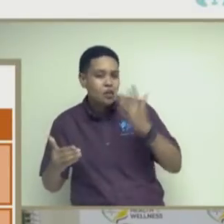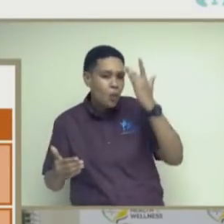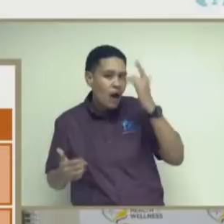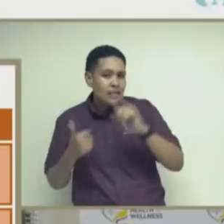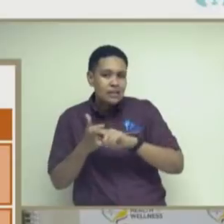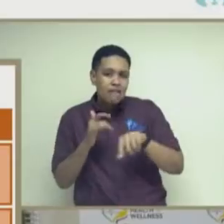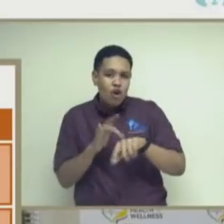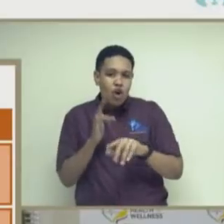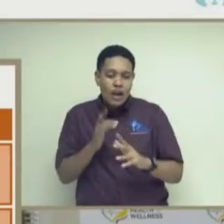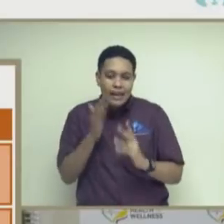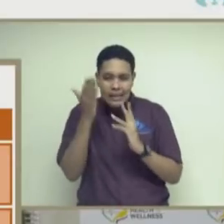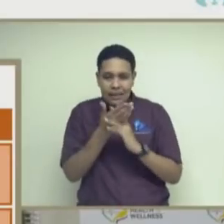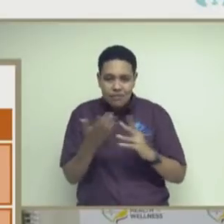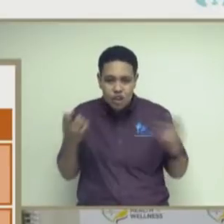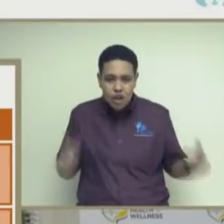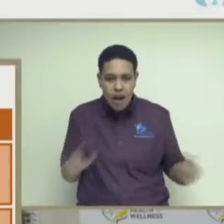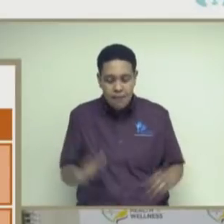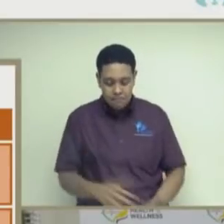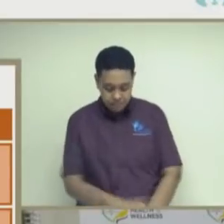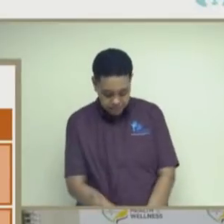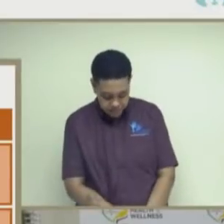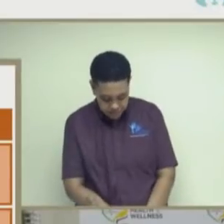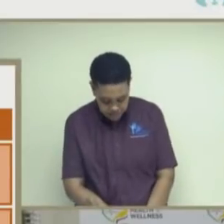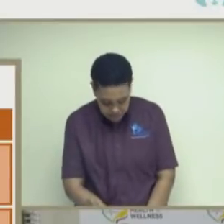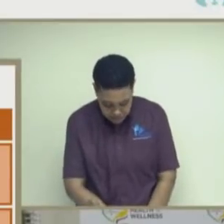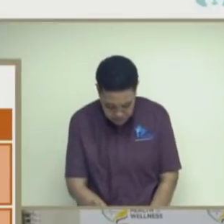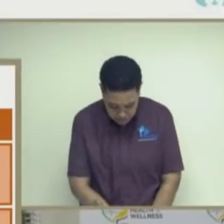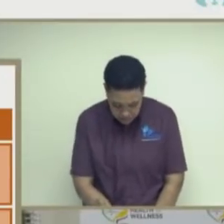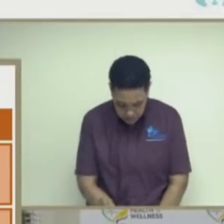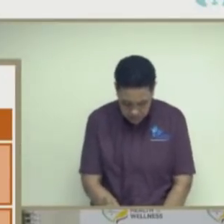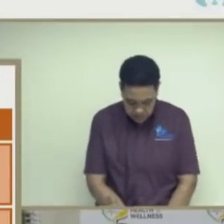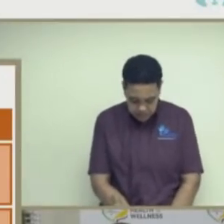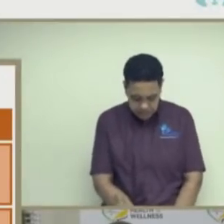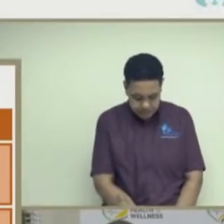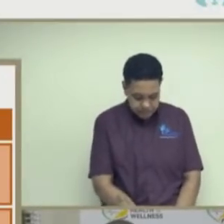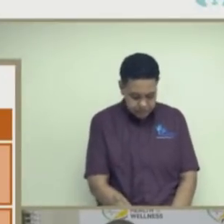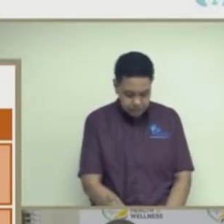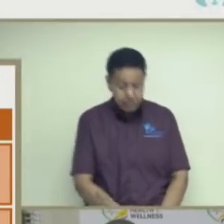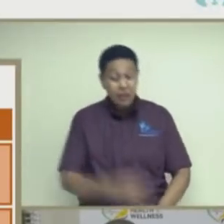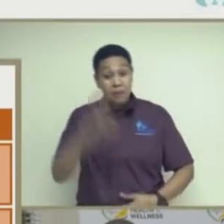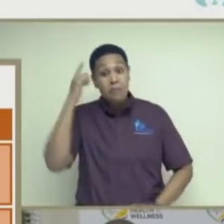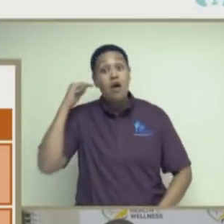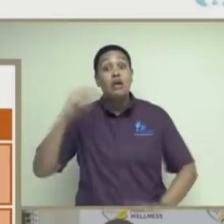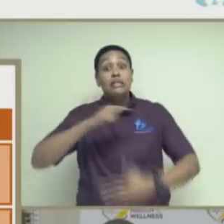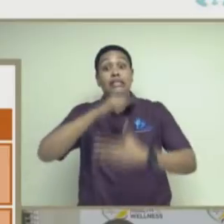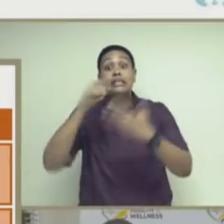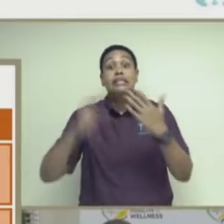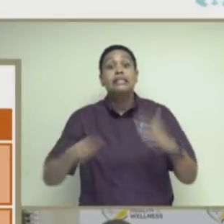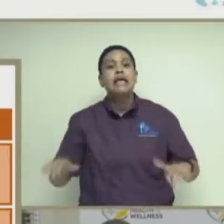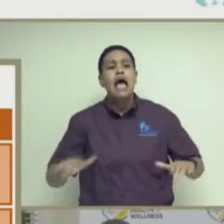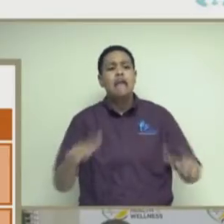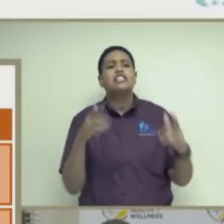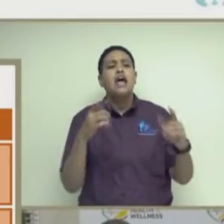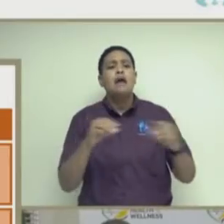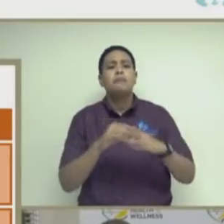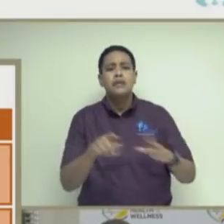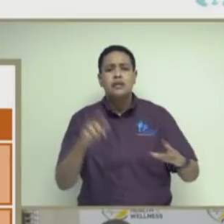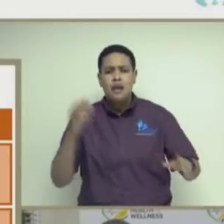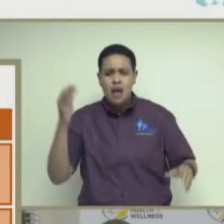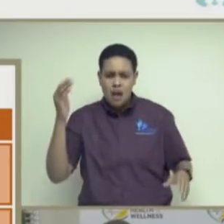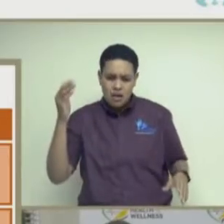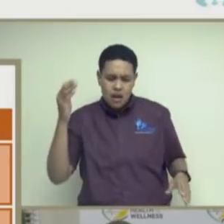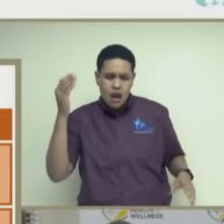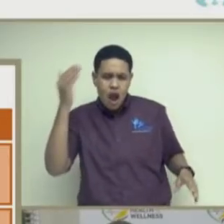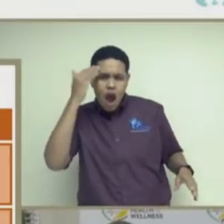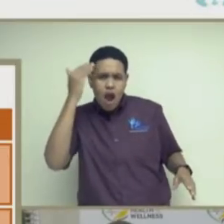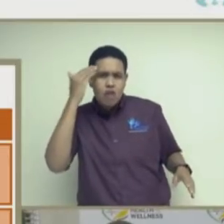this early intervention. Now, because of these actions, in this alert phase,